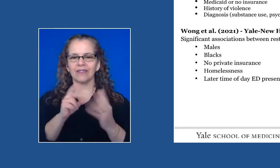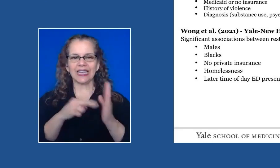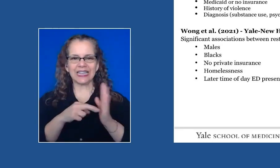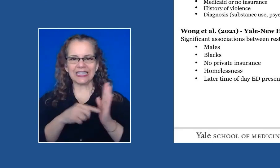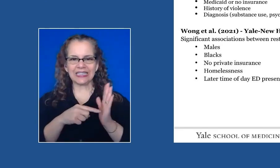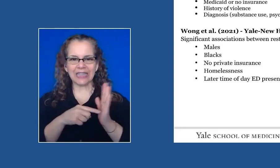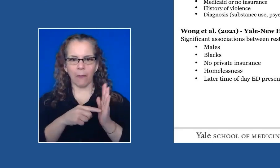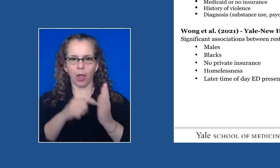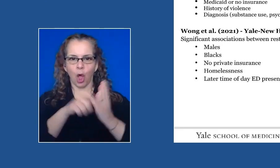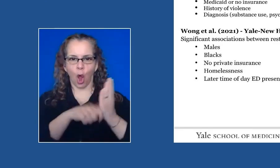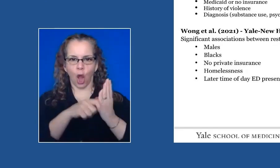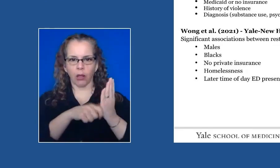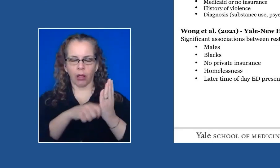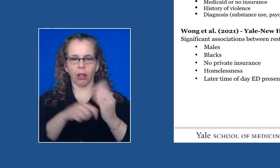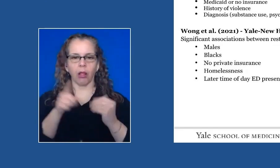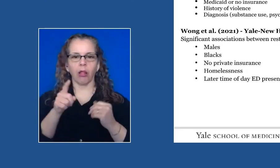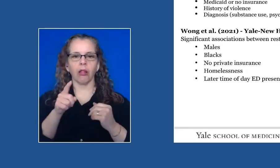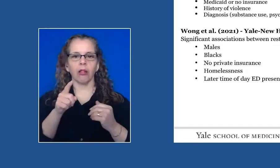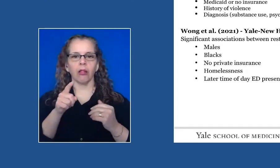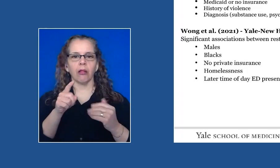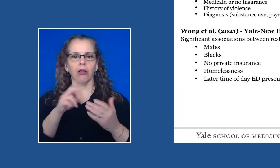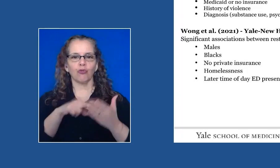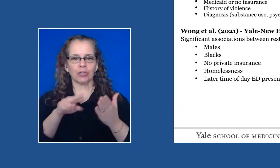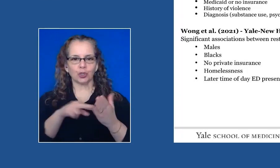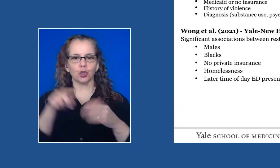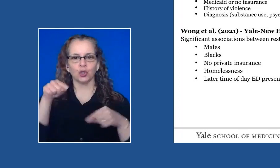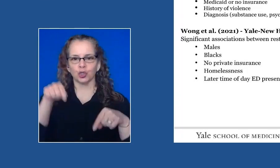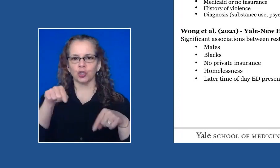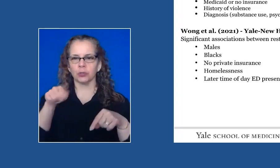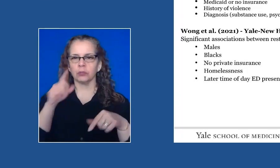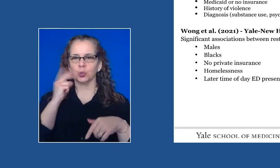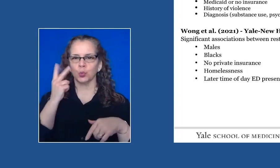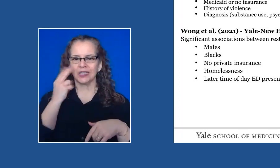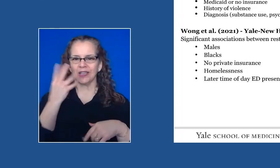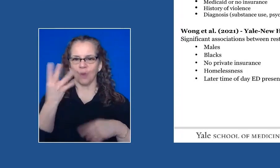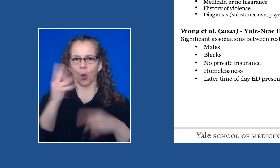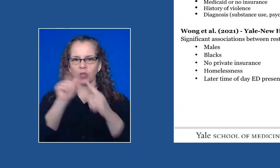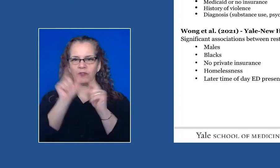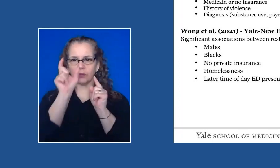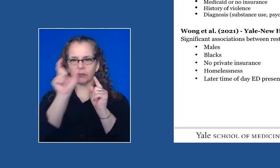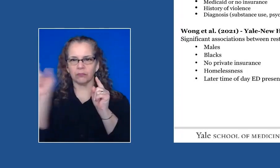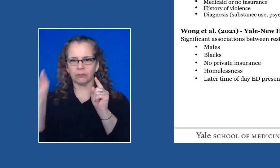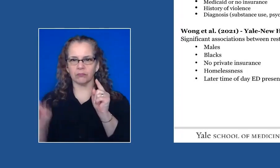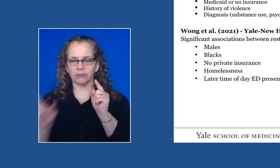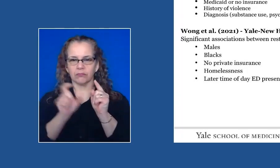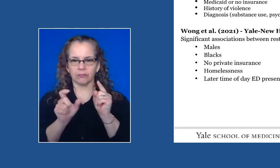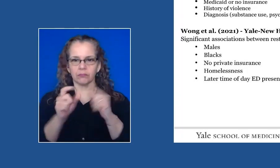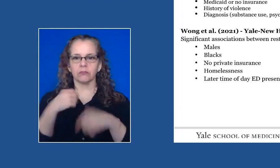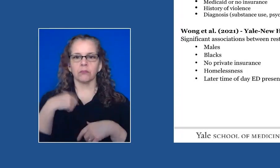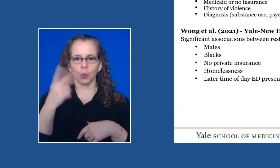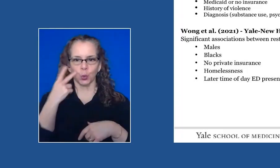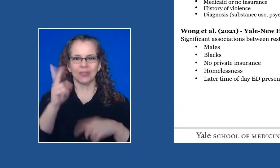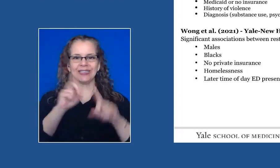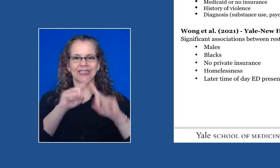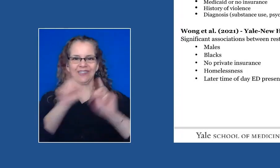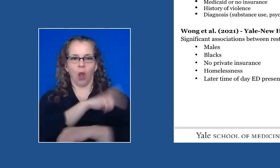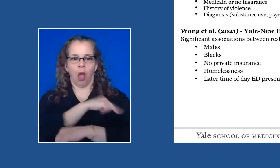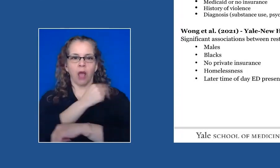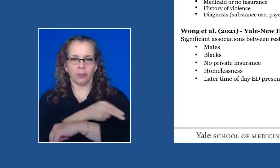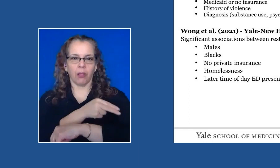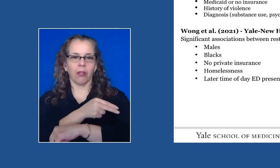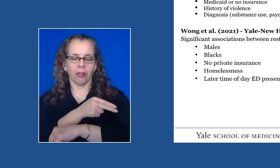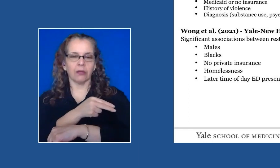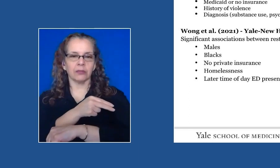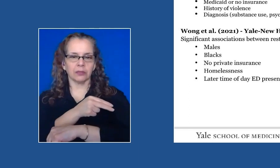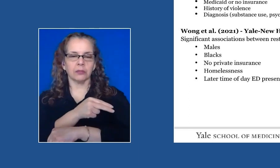was done here with our team at Yale New Haven Hospital. But as you can see, also in Mass General and other hospitals across New England